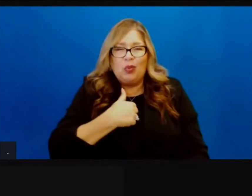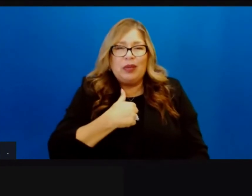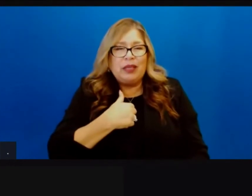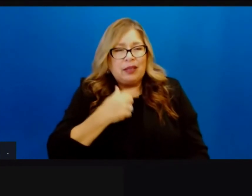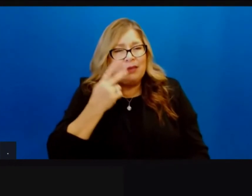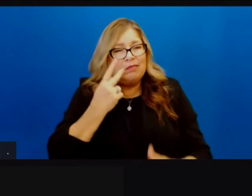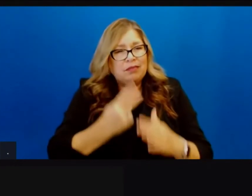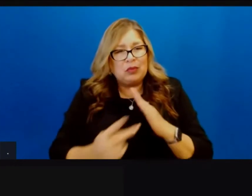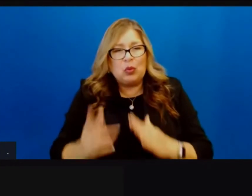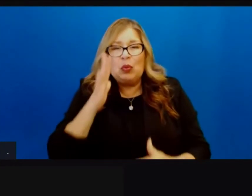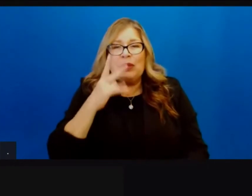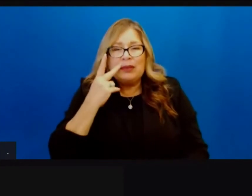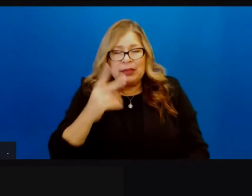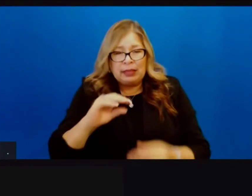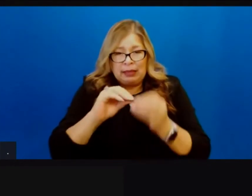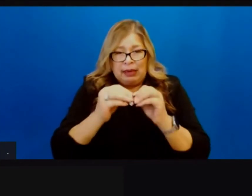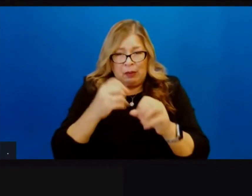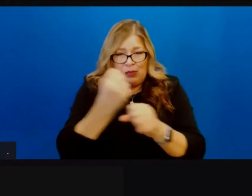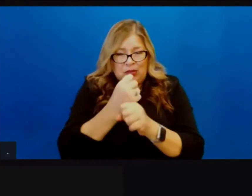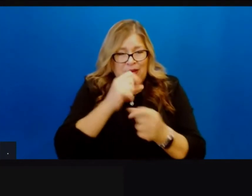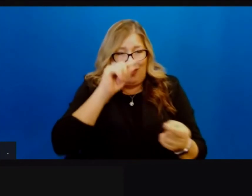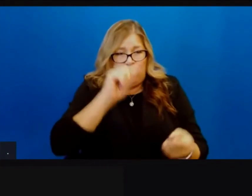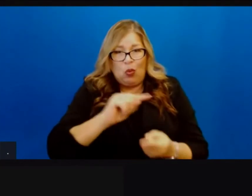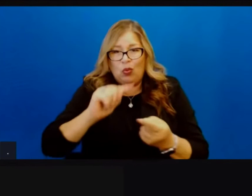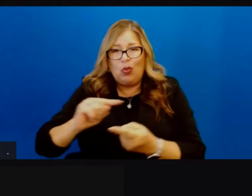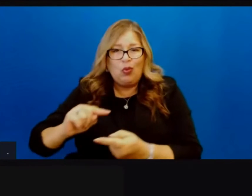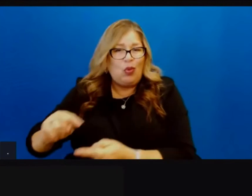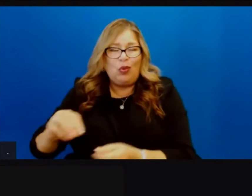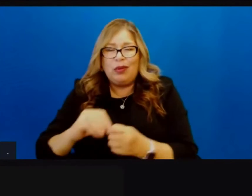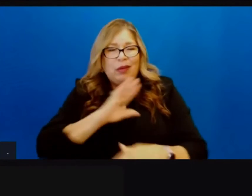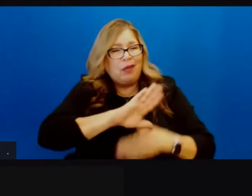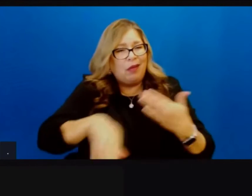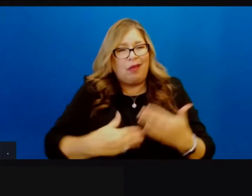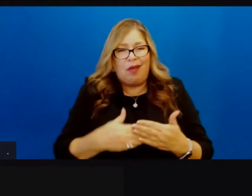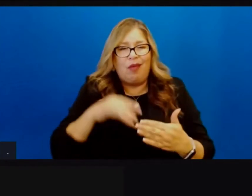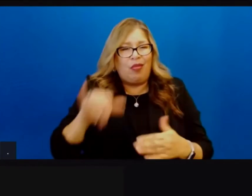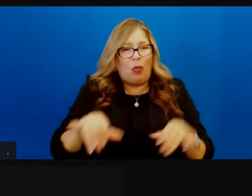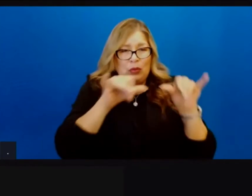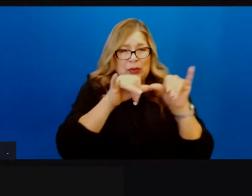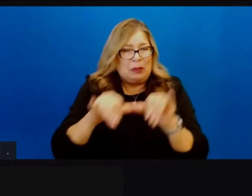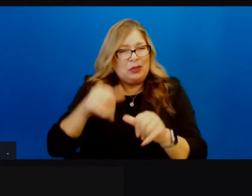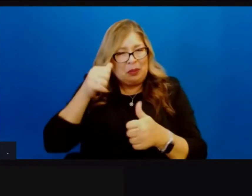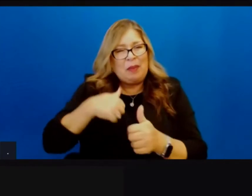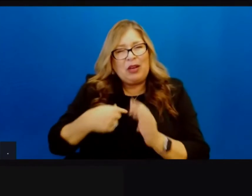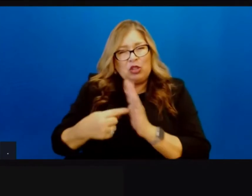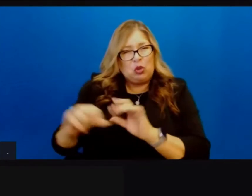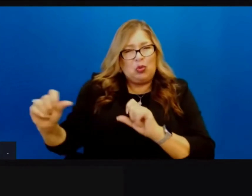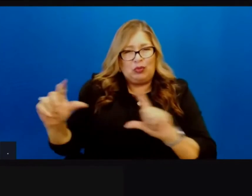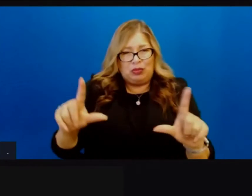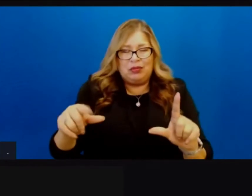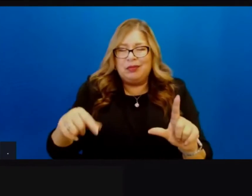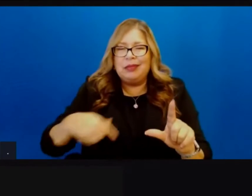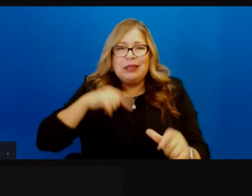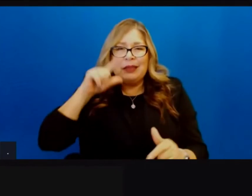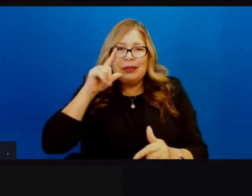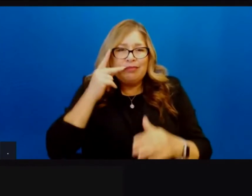reductions in all of the metrics that I shared with you on an earlier slide, and that through the next weeks and